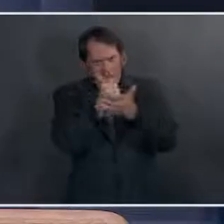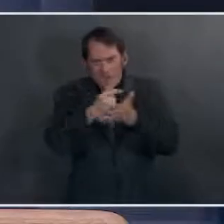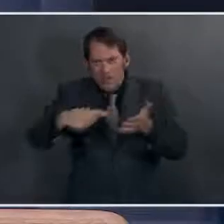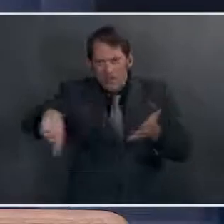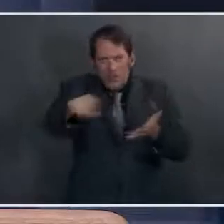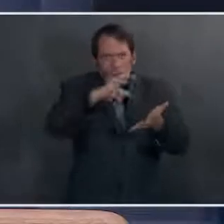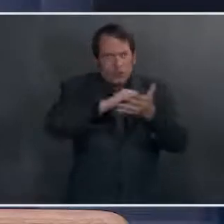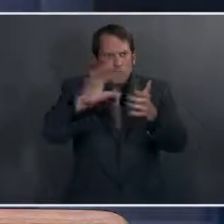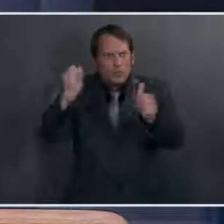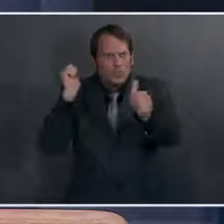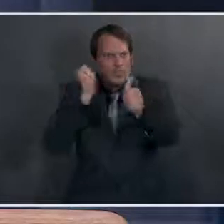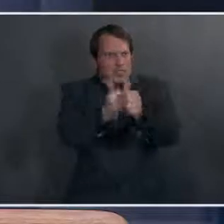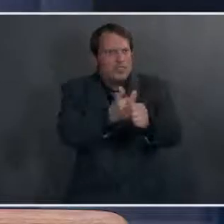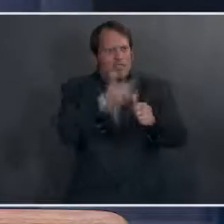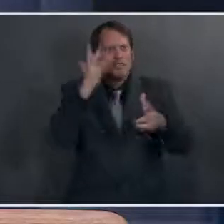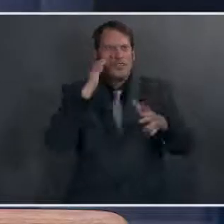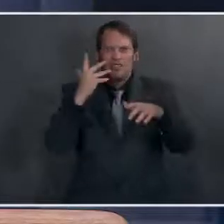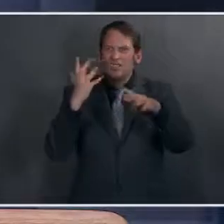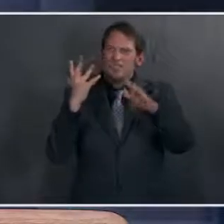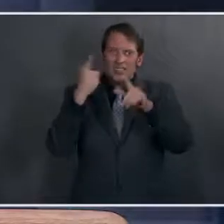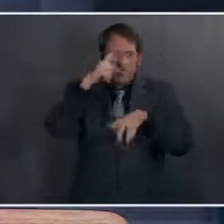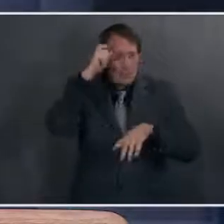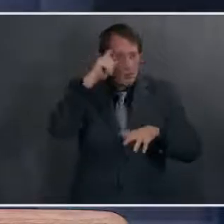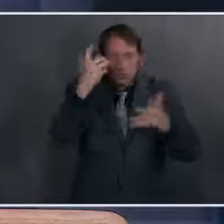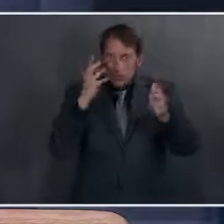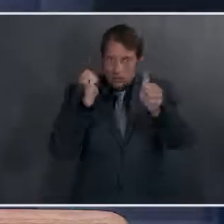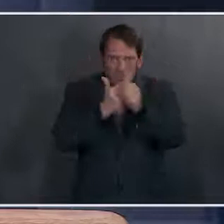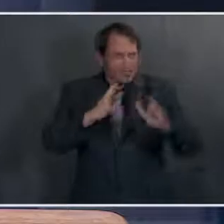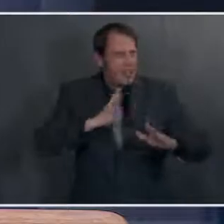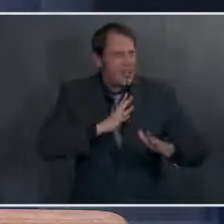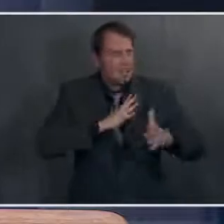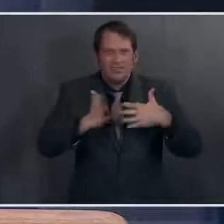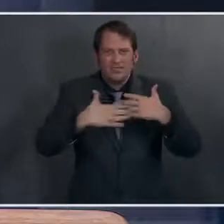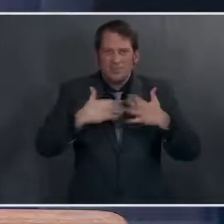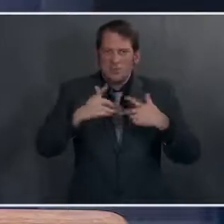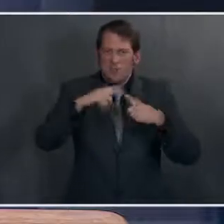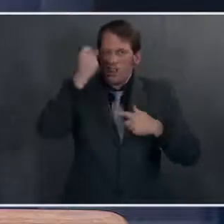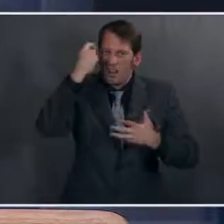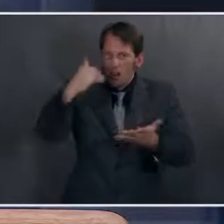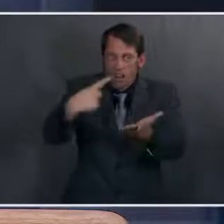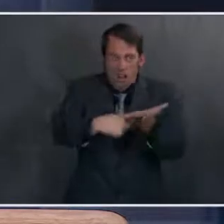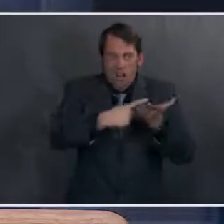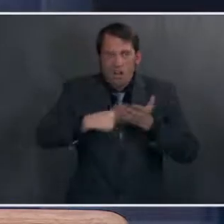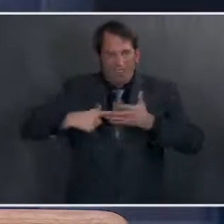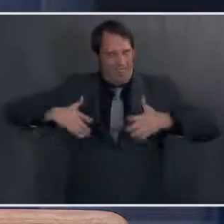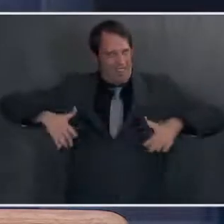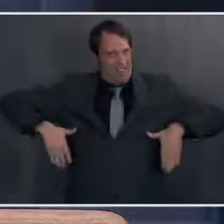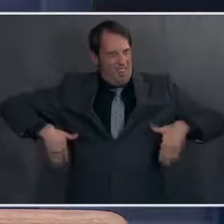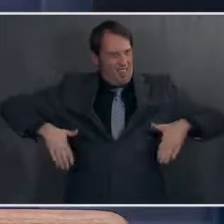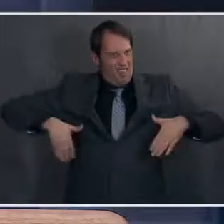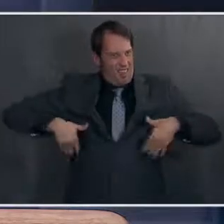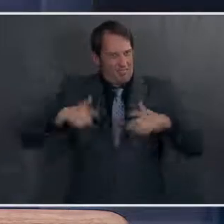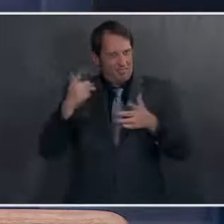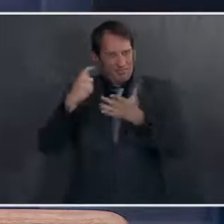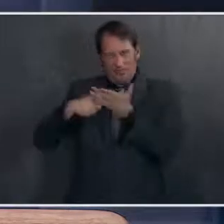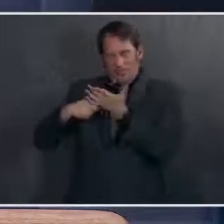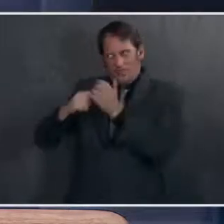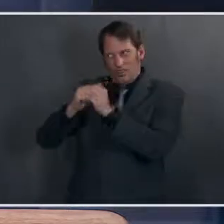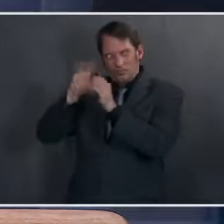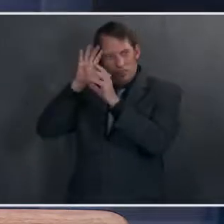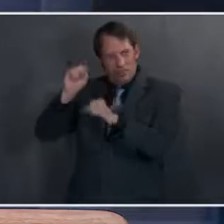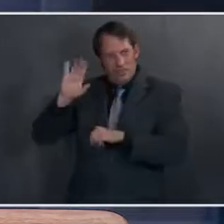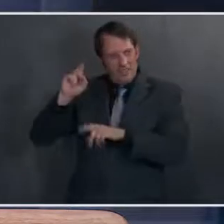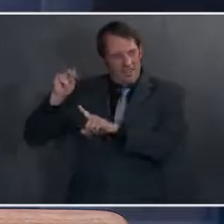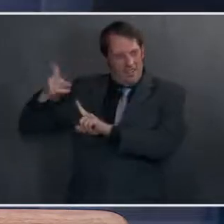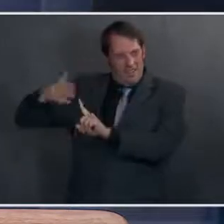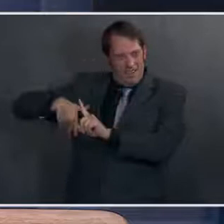not discussed full-time or year-round schooling with the president. Of course, as you know, that requires often state funding, and